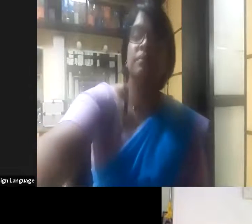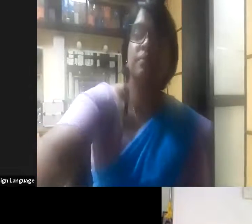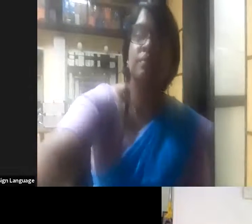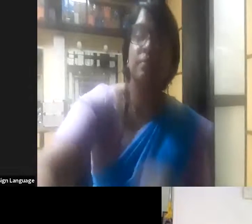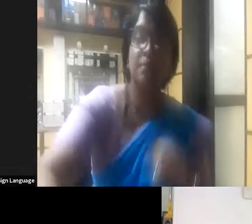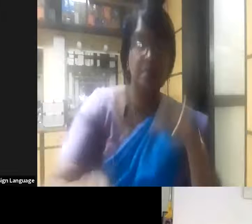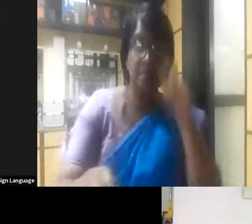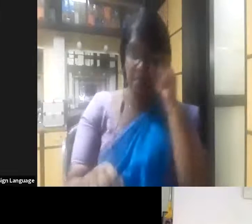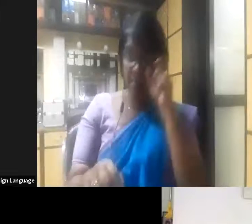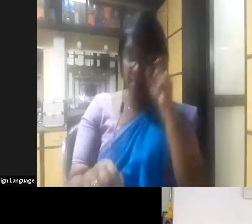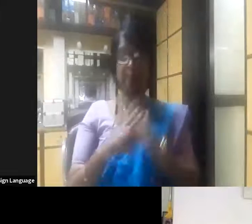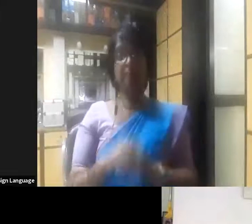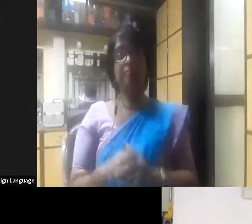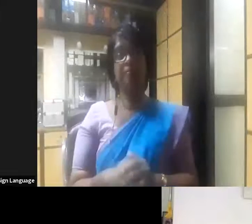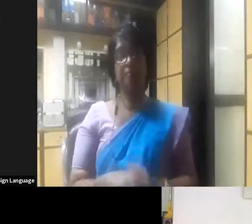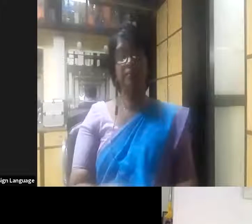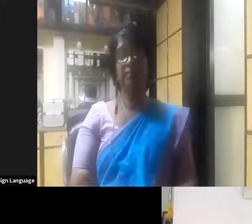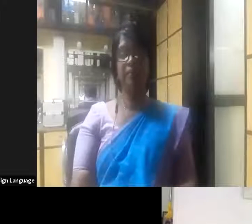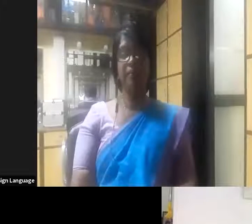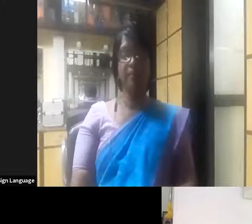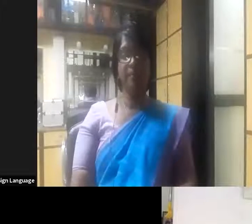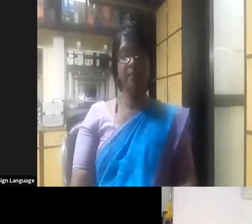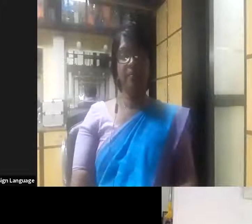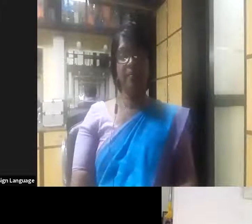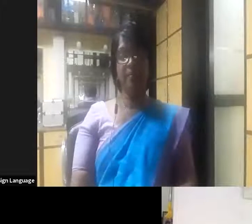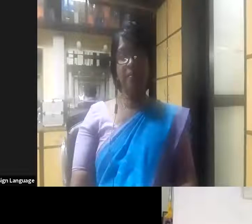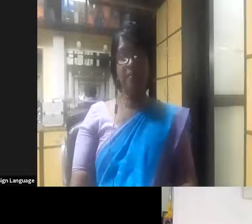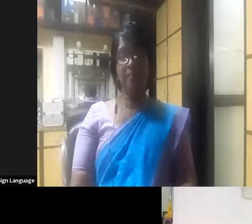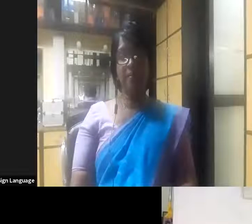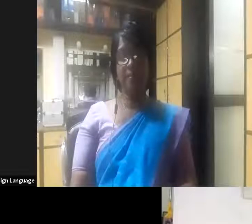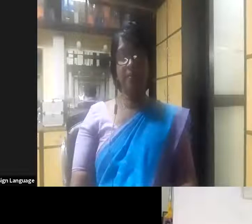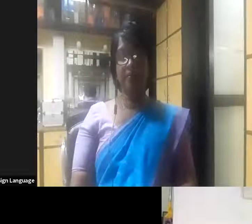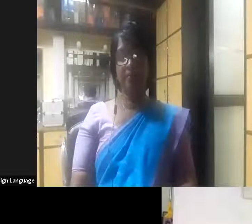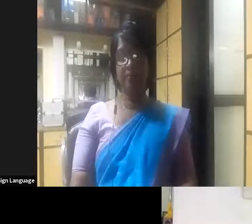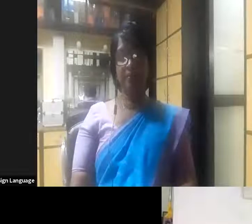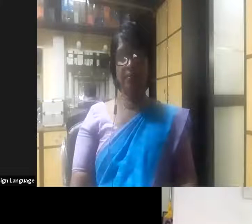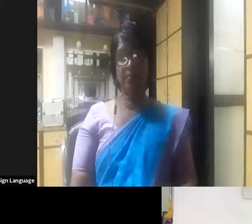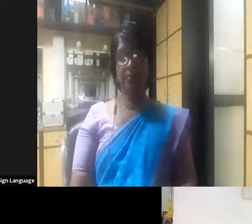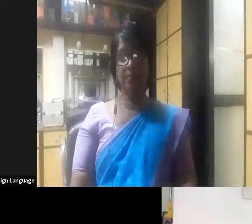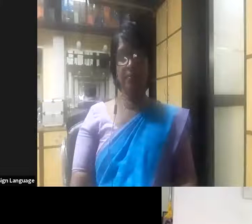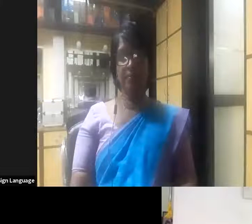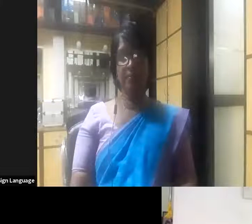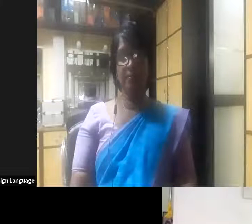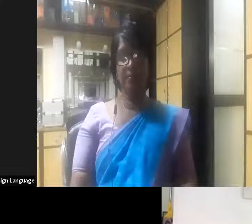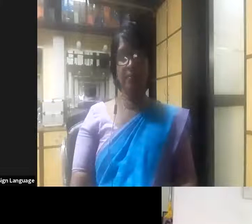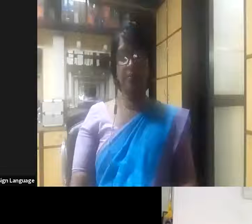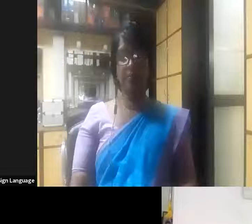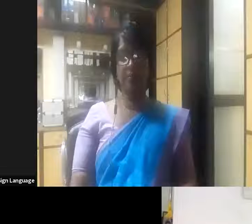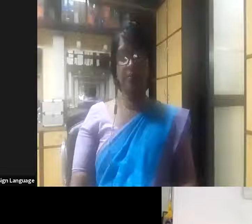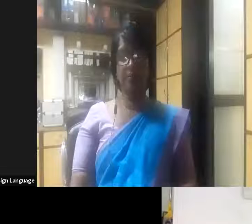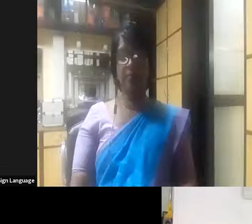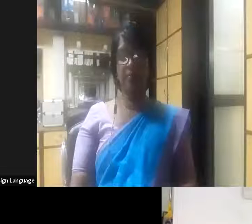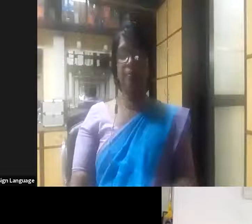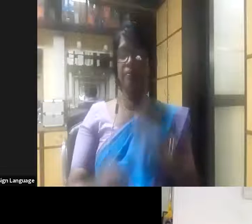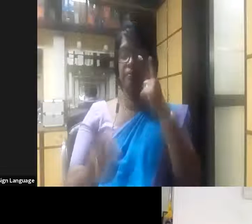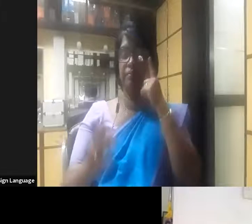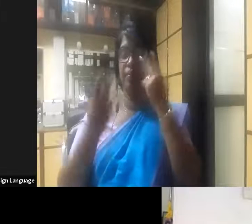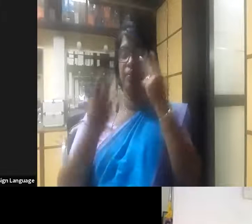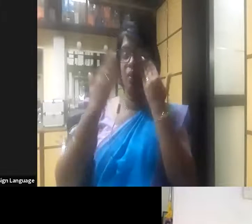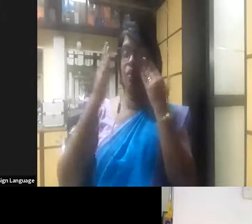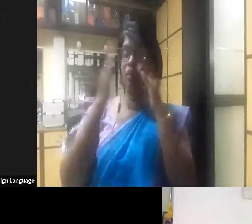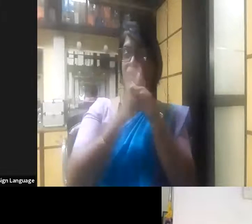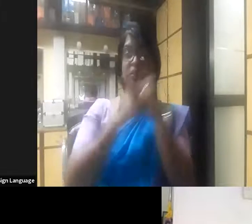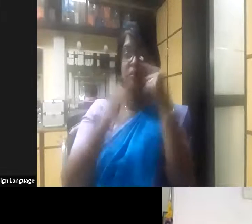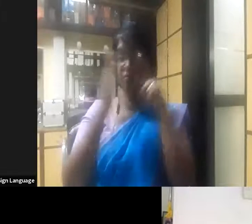As you know, the concept of supply chain transparency was virtually unknown 15 years ago, and